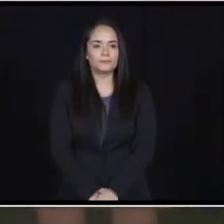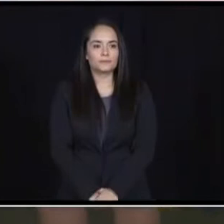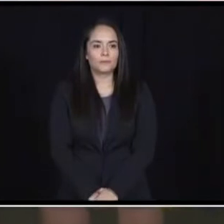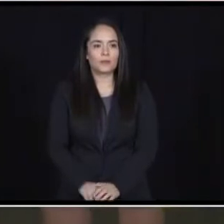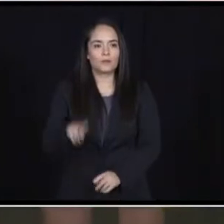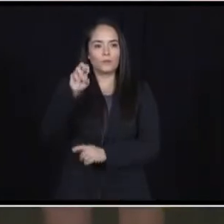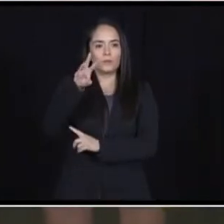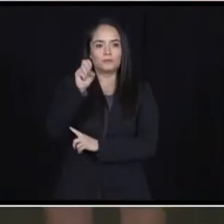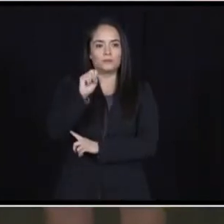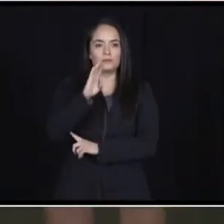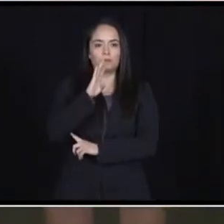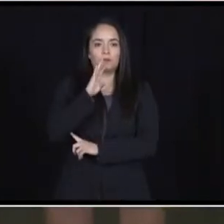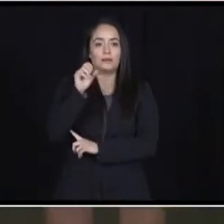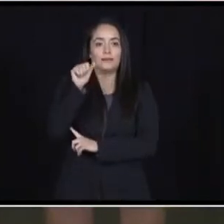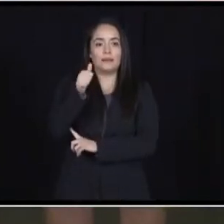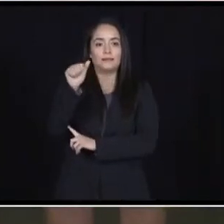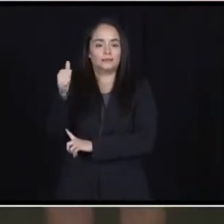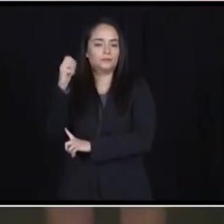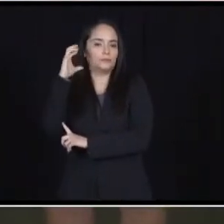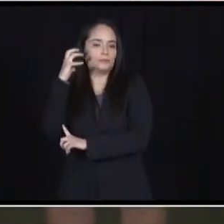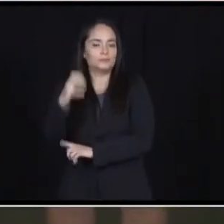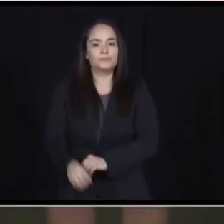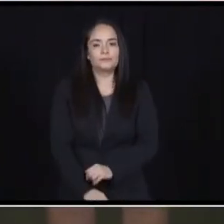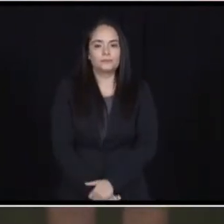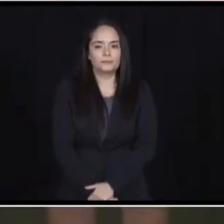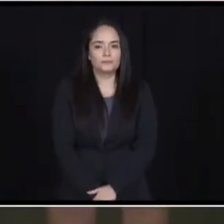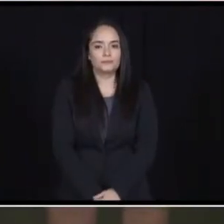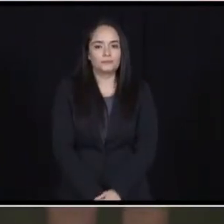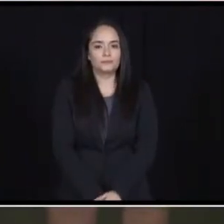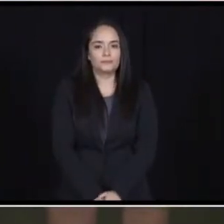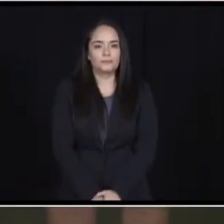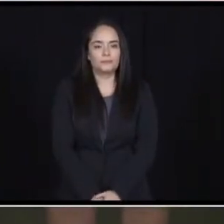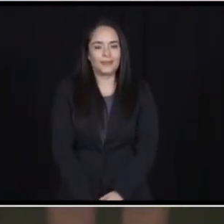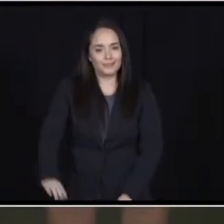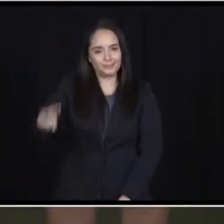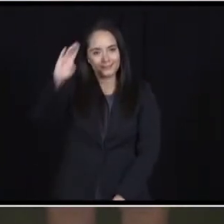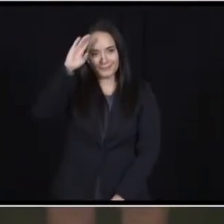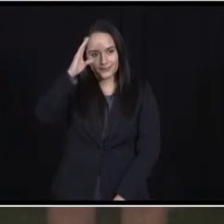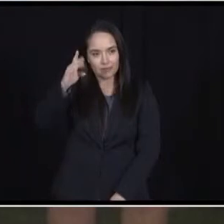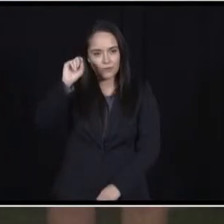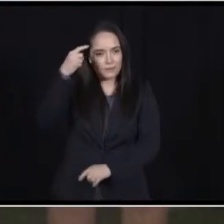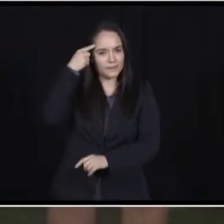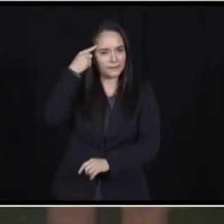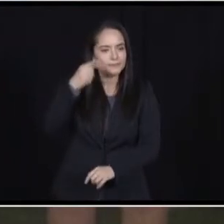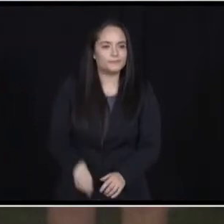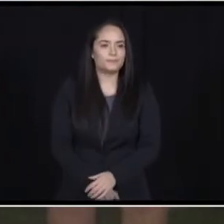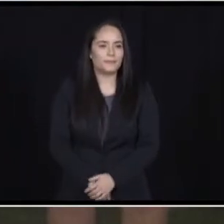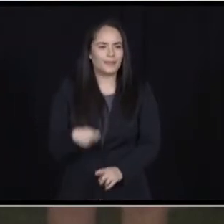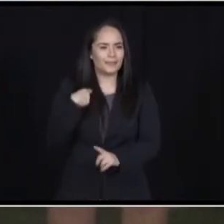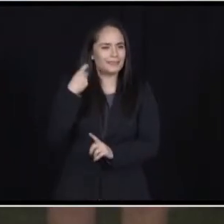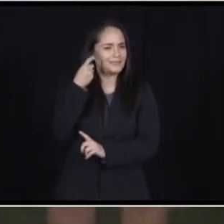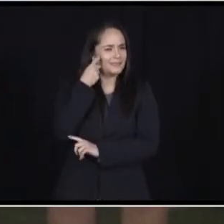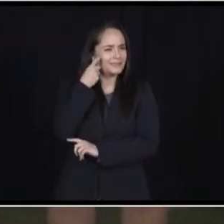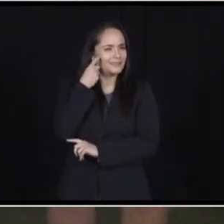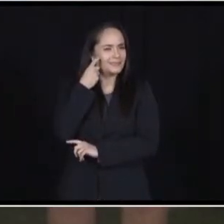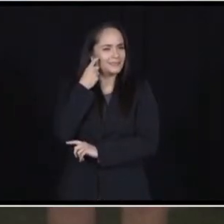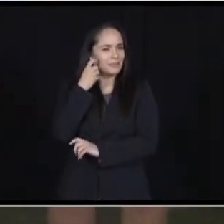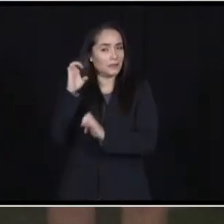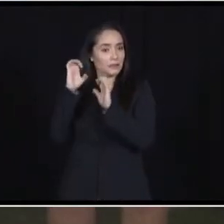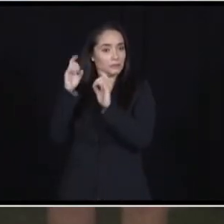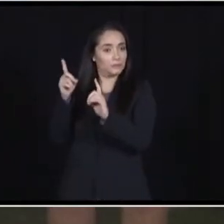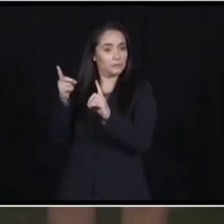1010. Please go ahead. Hi, Haley. Thank you. Hi, Premier. We just heard from Minister Lecce, who says he's in discussions with Dr.